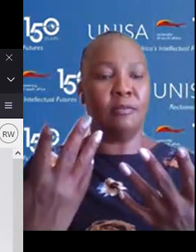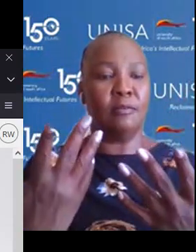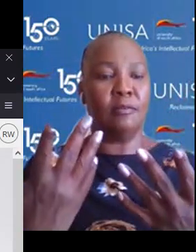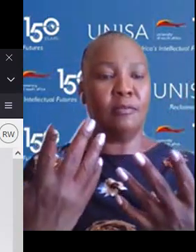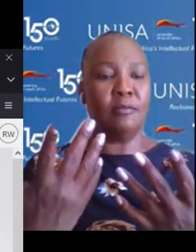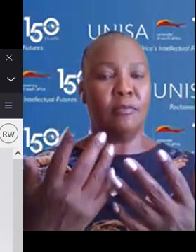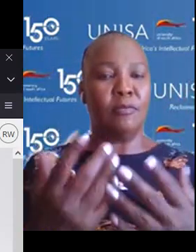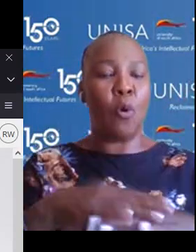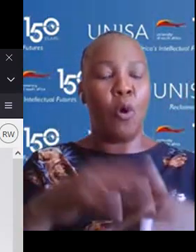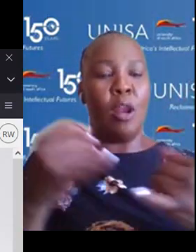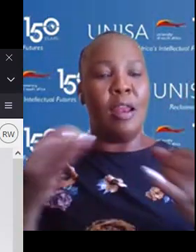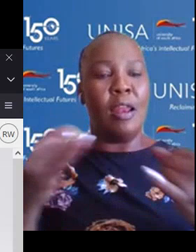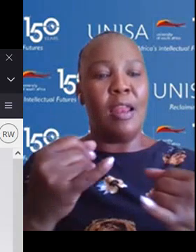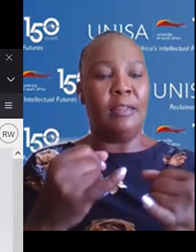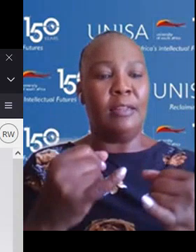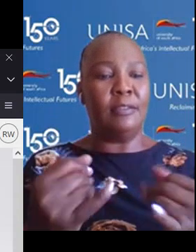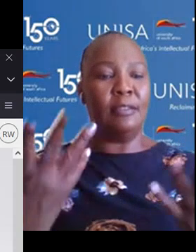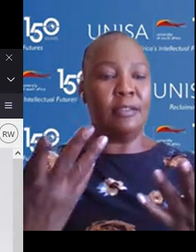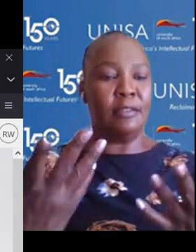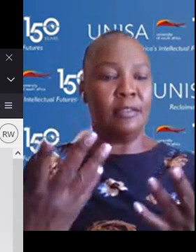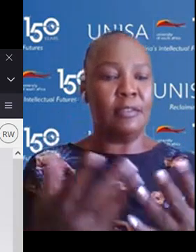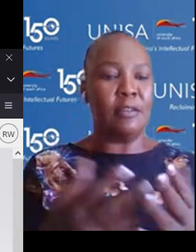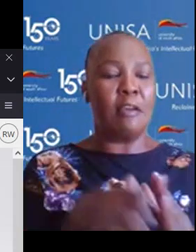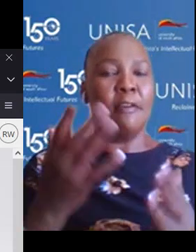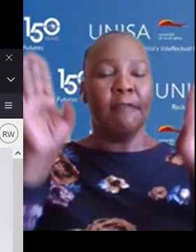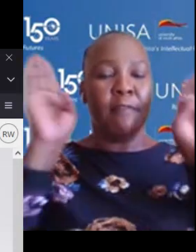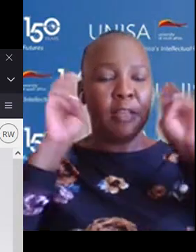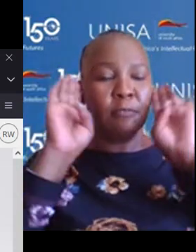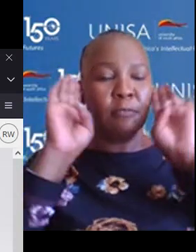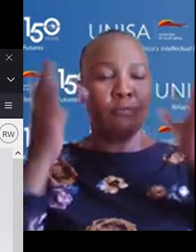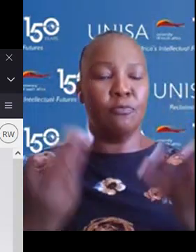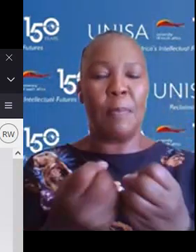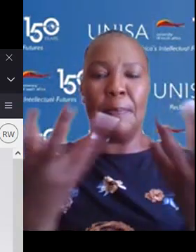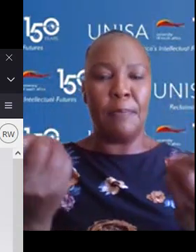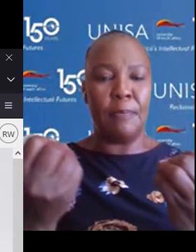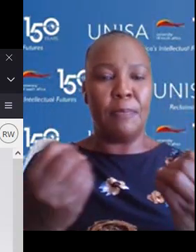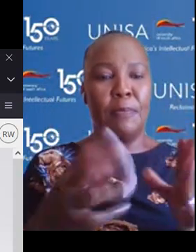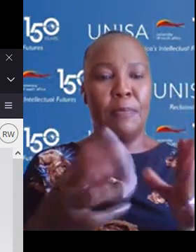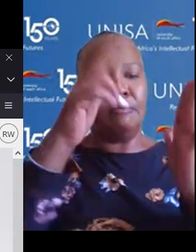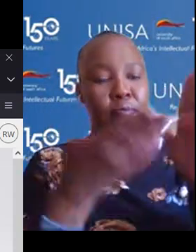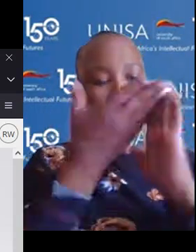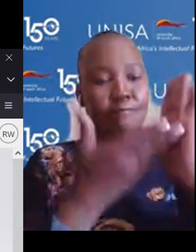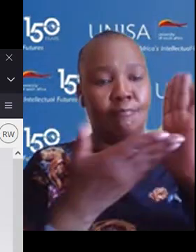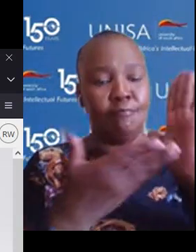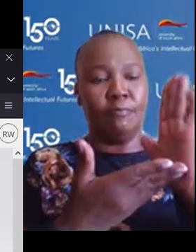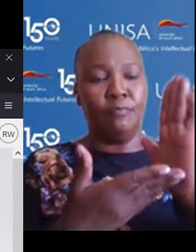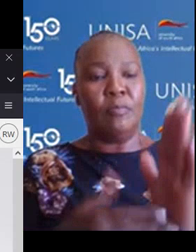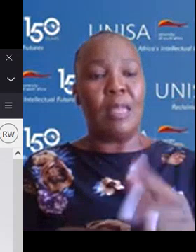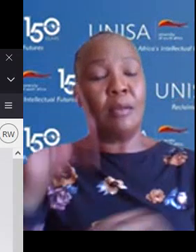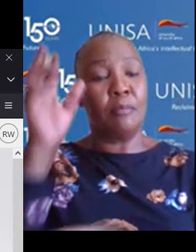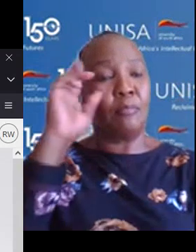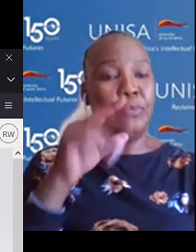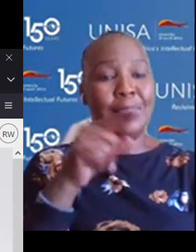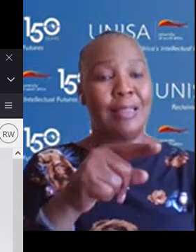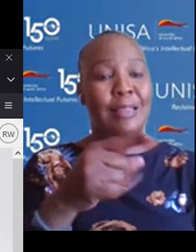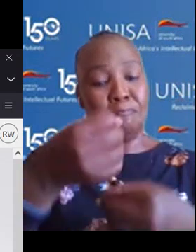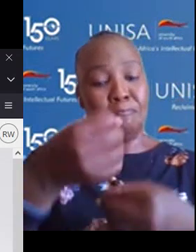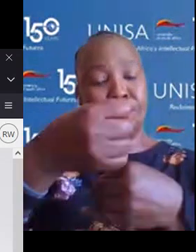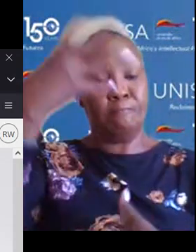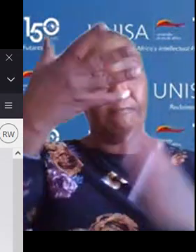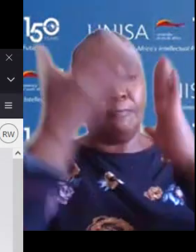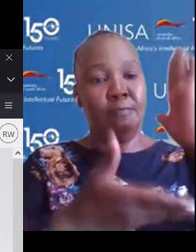chats that's available on here on Yammer. It's almost like Facebook. So there's a lot of apps here to explore. So remember, in this series, the ones that we are